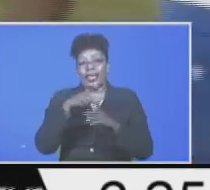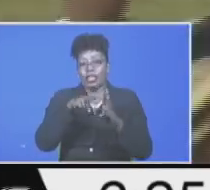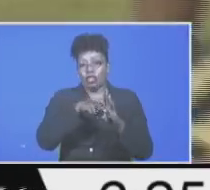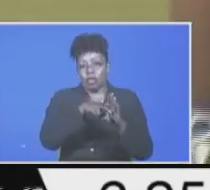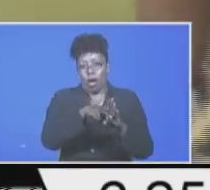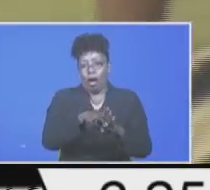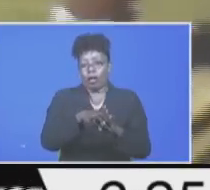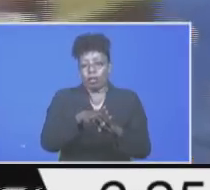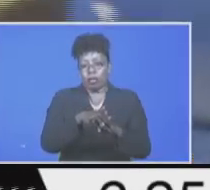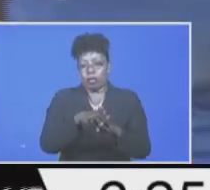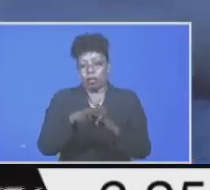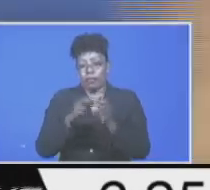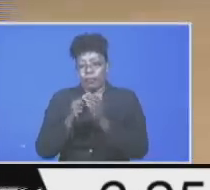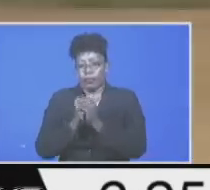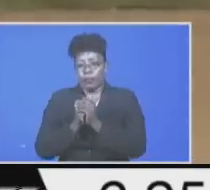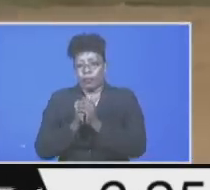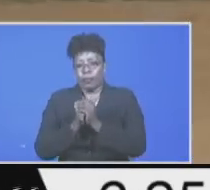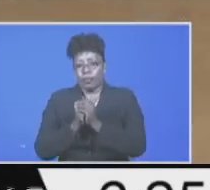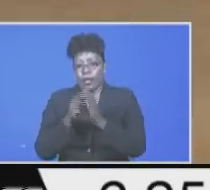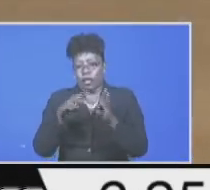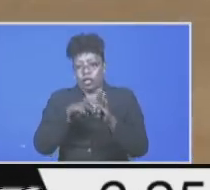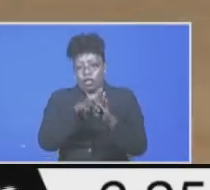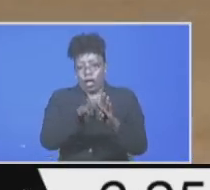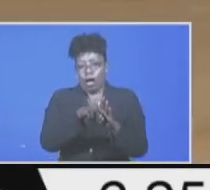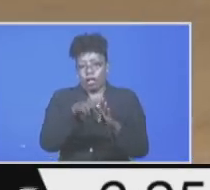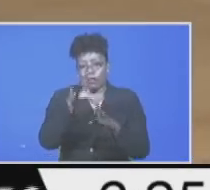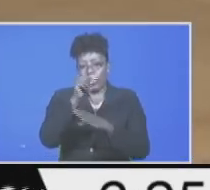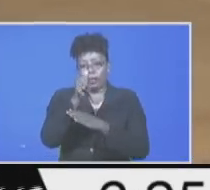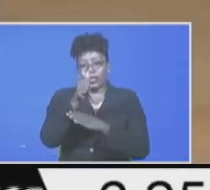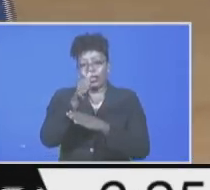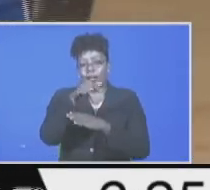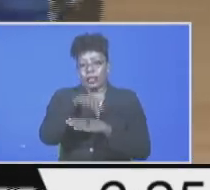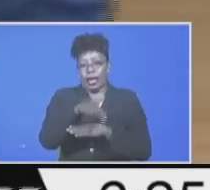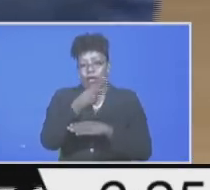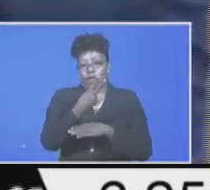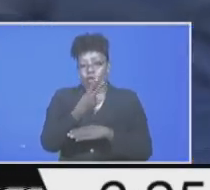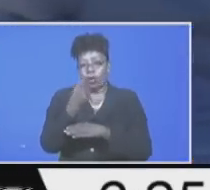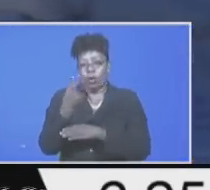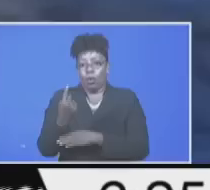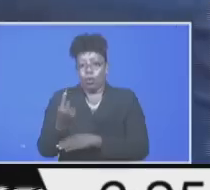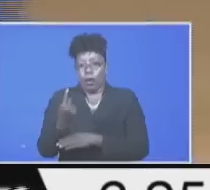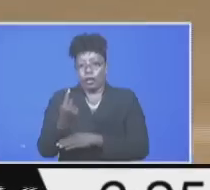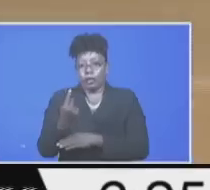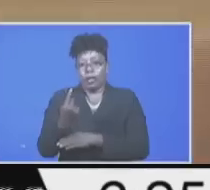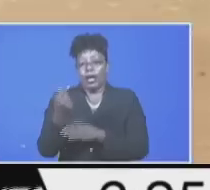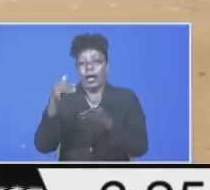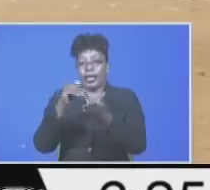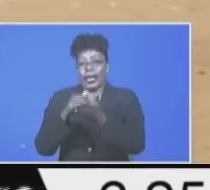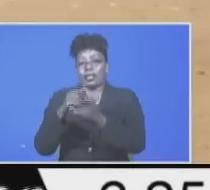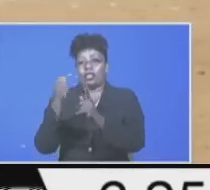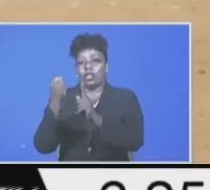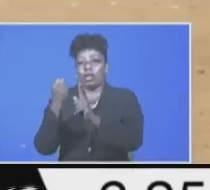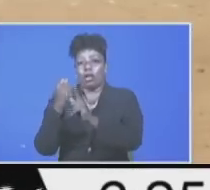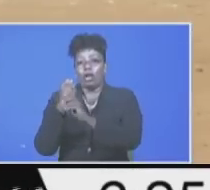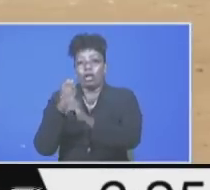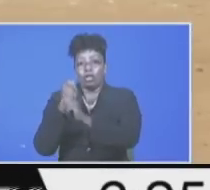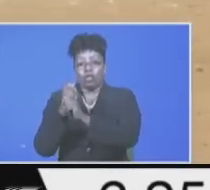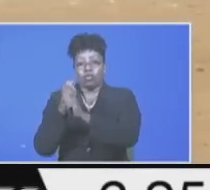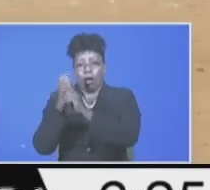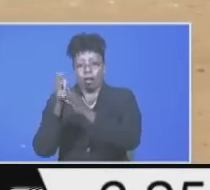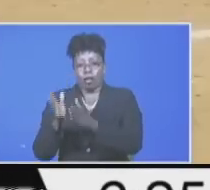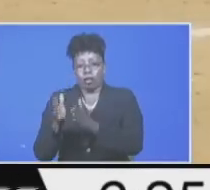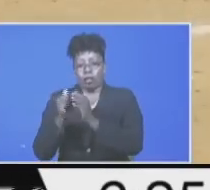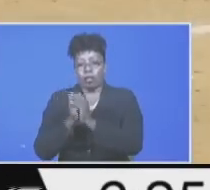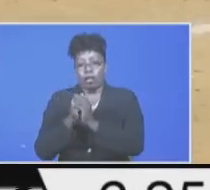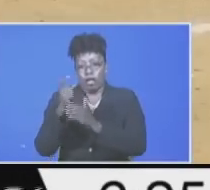Softball Association's first-round playoffs. The Sharks find themselves down 2-1 to the Johnson Truckers in this best-of-5 series. A win by the Truckers,